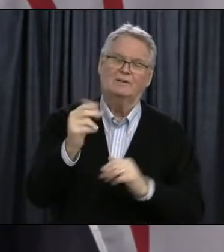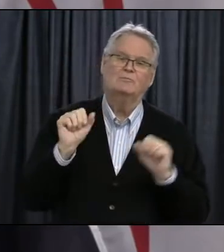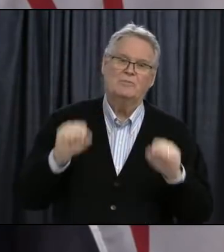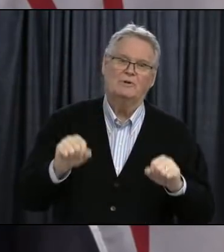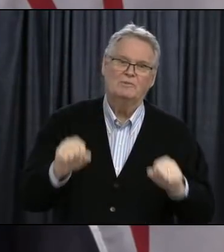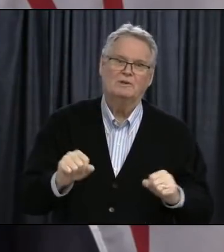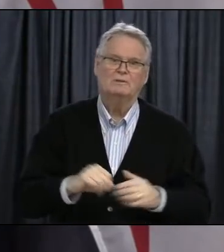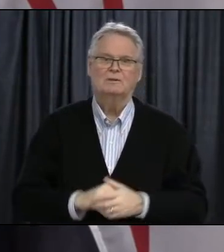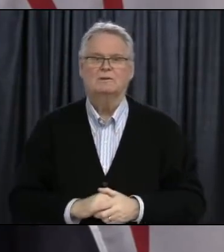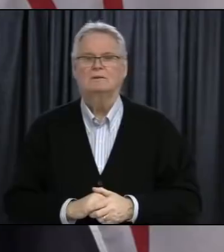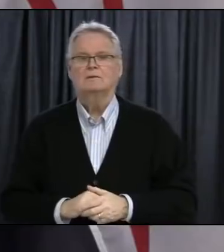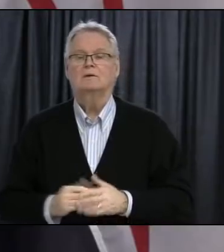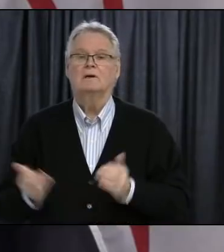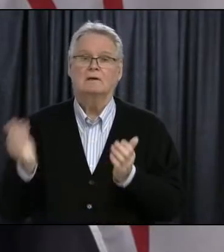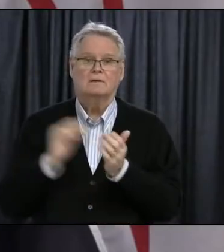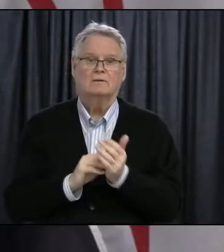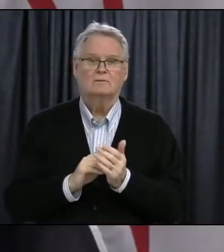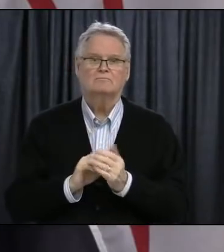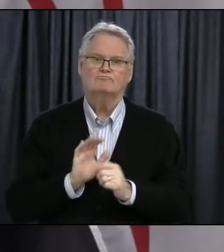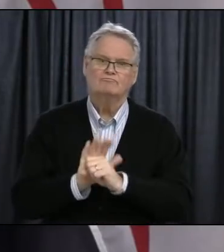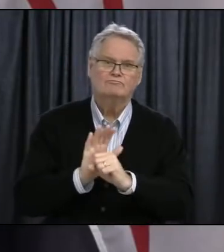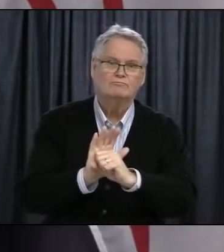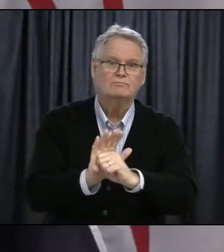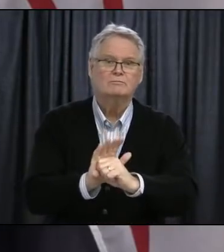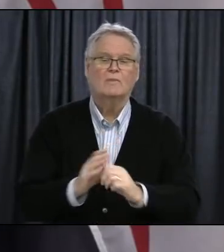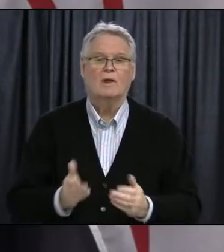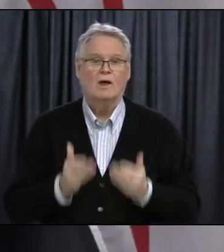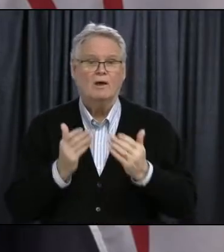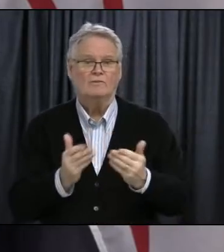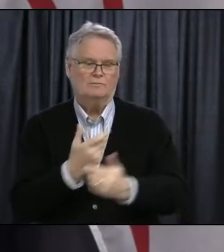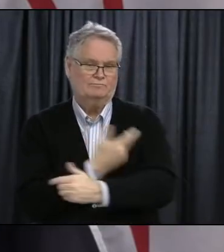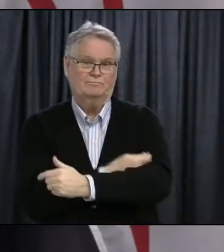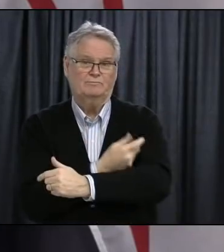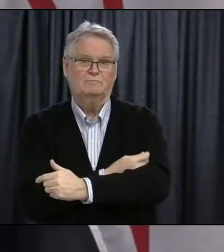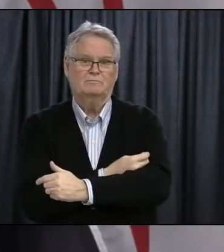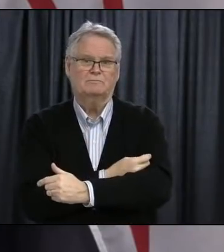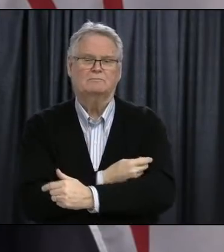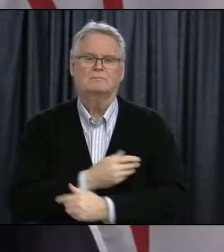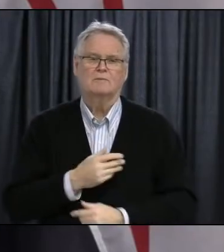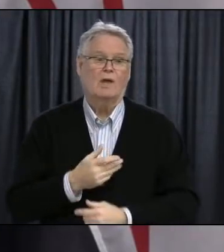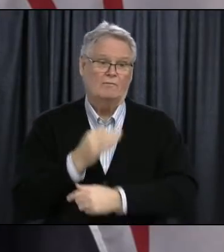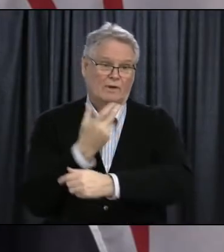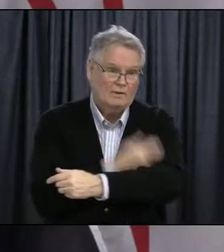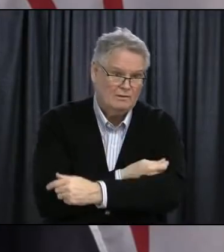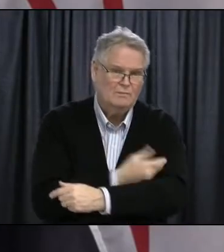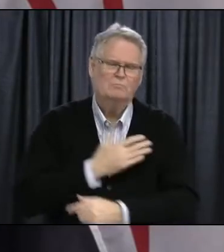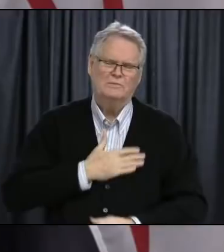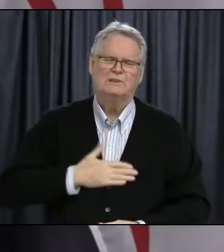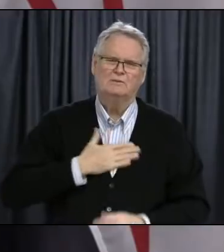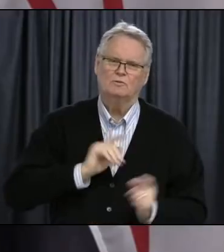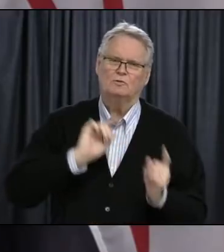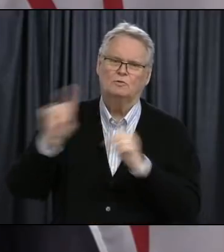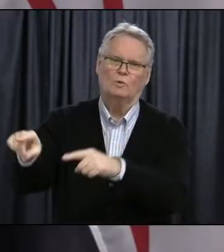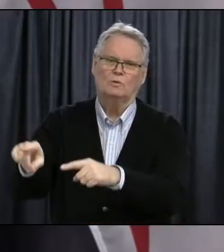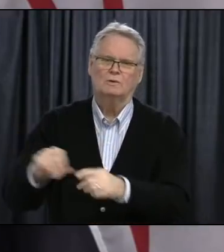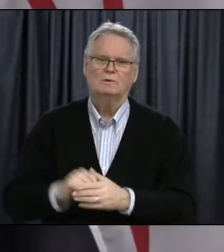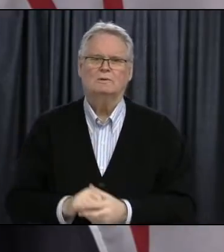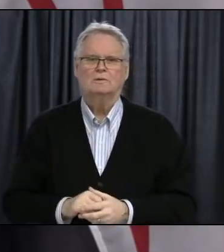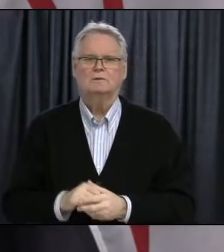immunized. The vaccine is a safe and effective way to help protect yourself, your family, and your community from